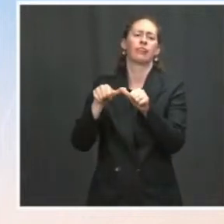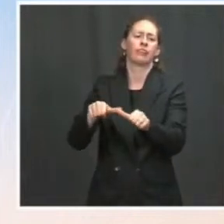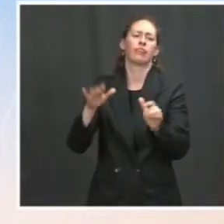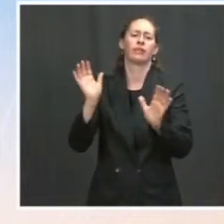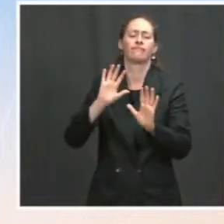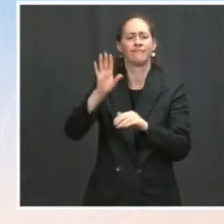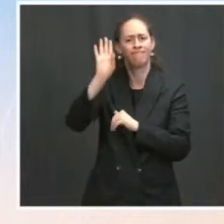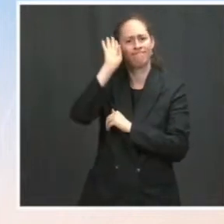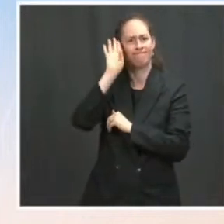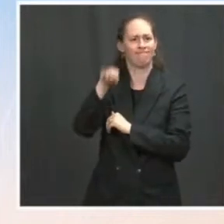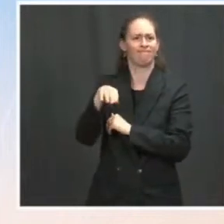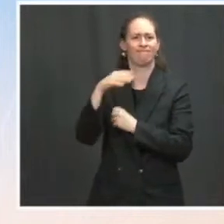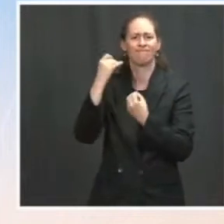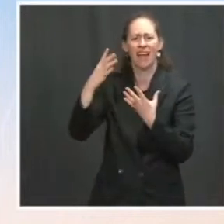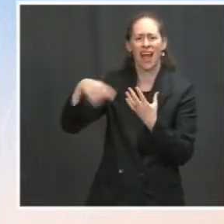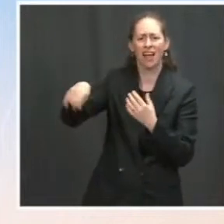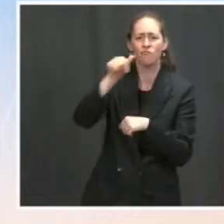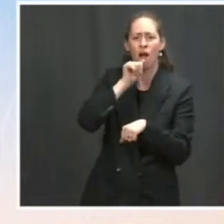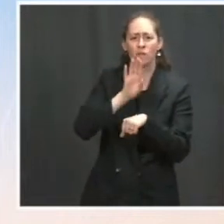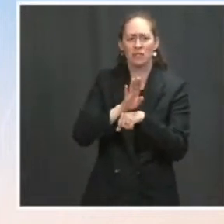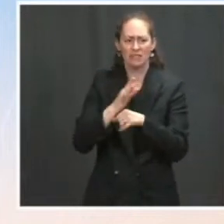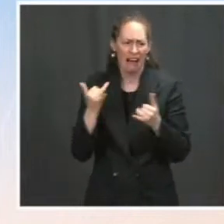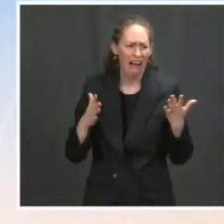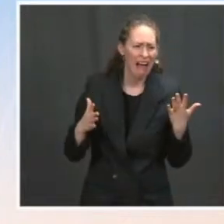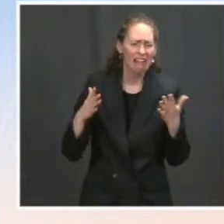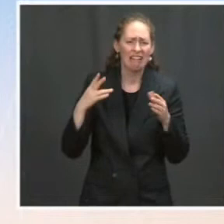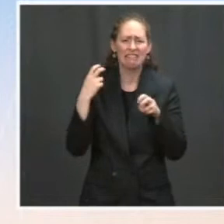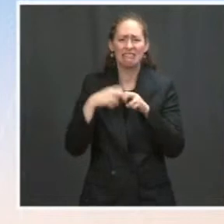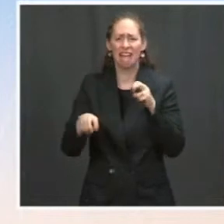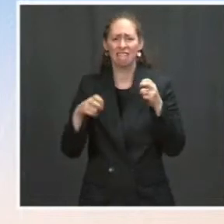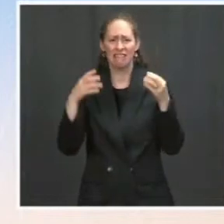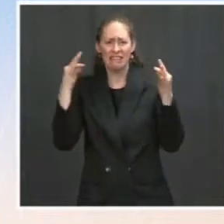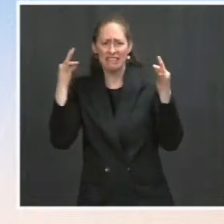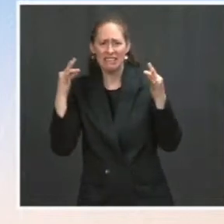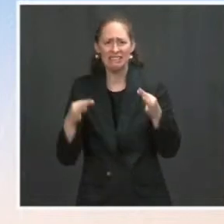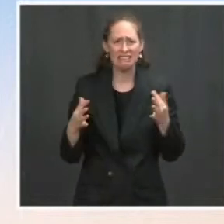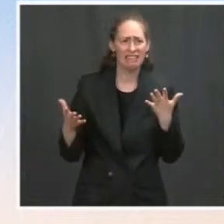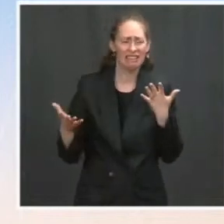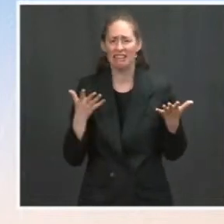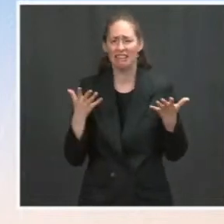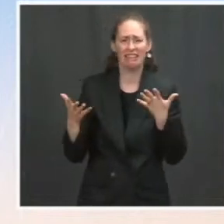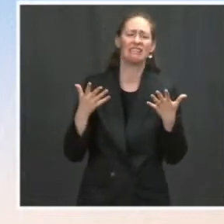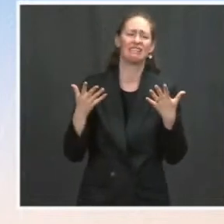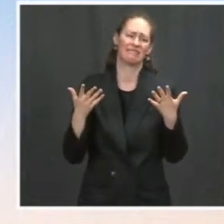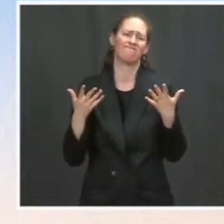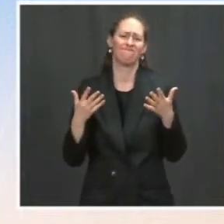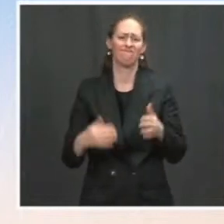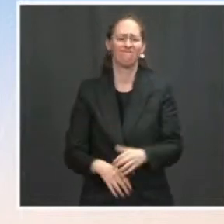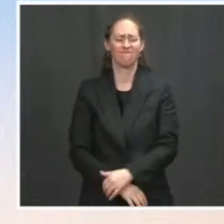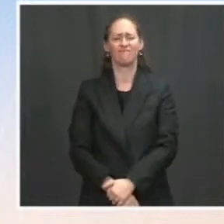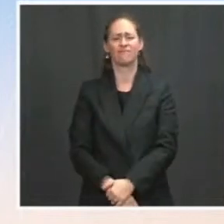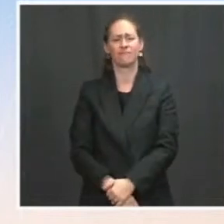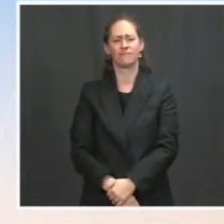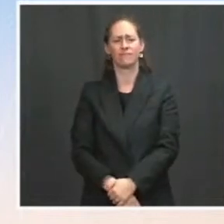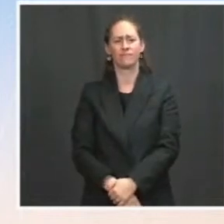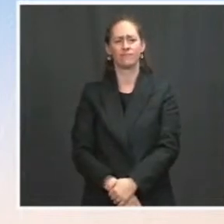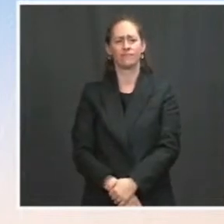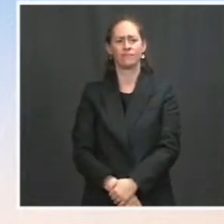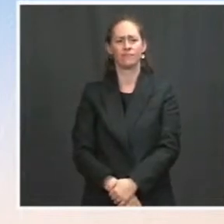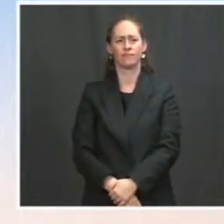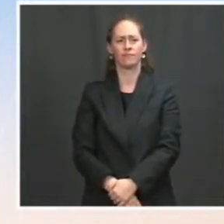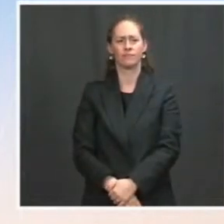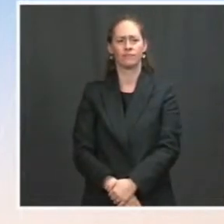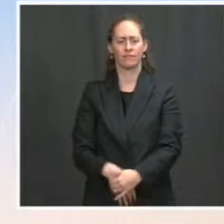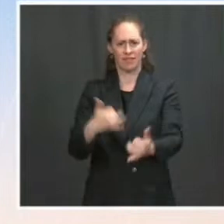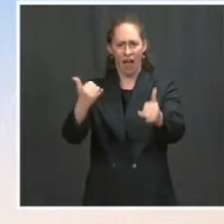data. And that is why, given the rise in ransomware and given, frankly, the troubling trend we see of often targeting companies who